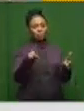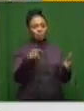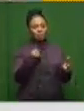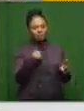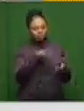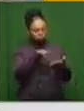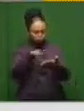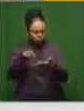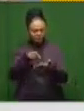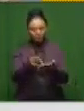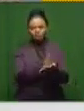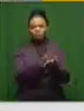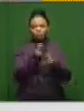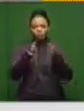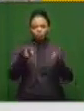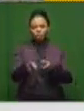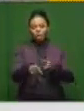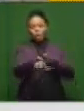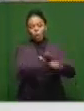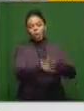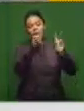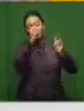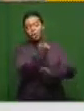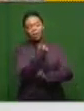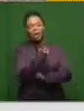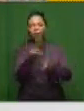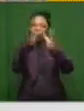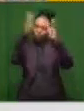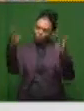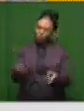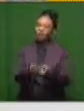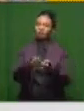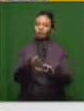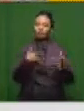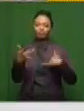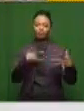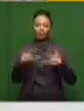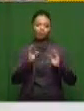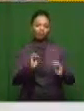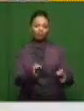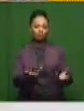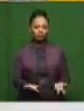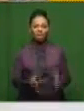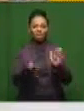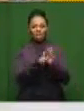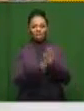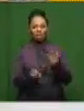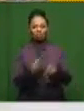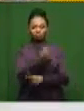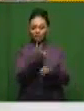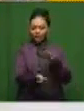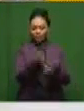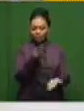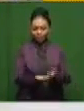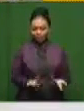about this and it's not necessarily just a local issue but globally as well. You know there could be legal implications with regard